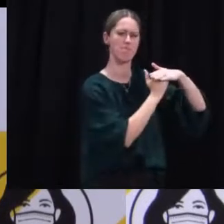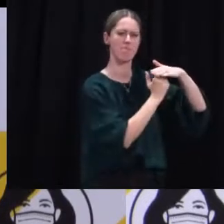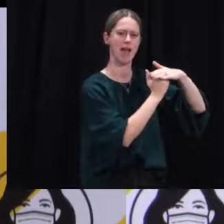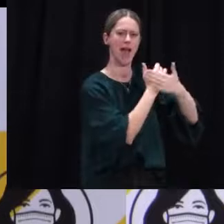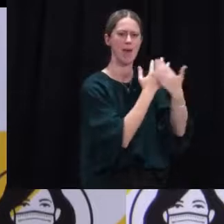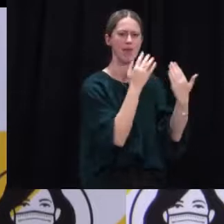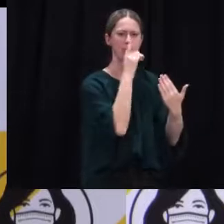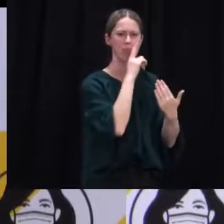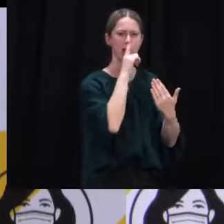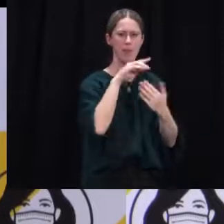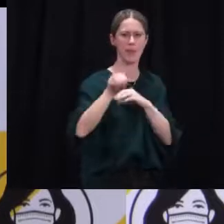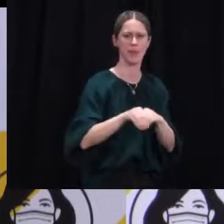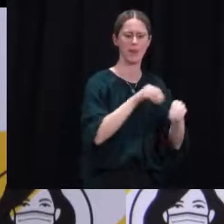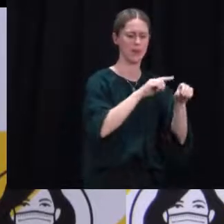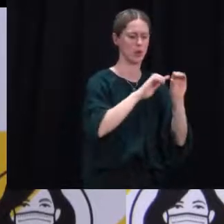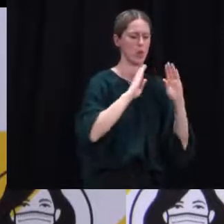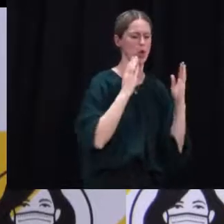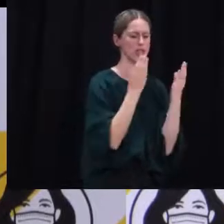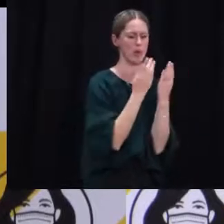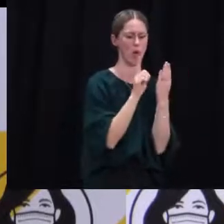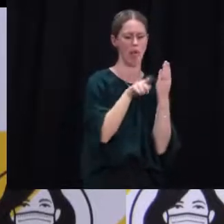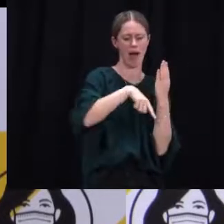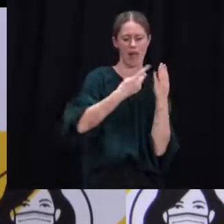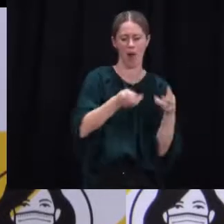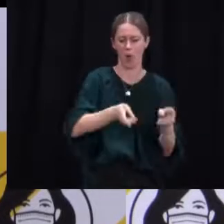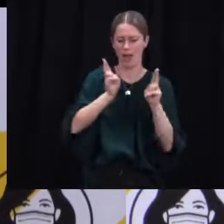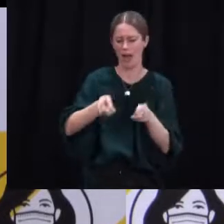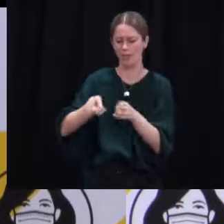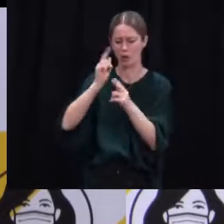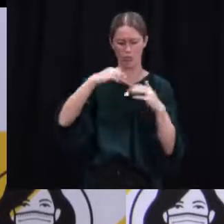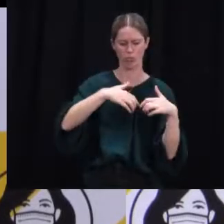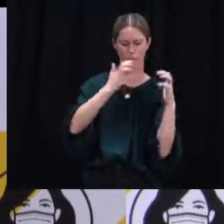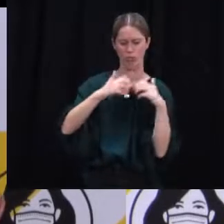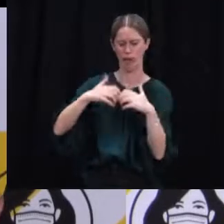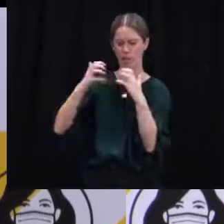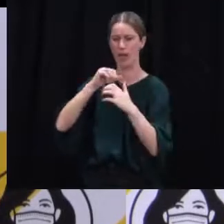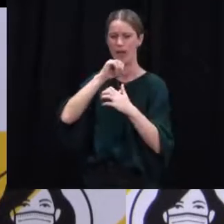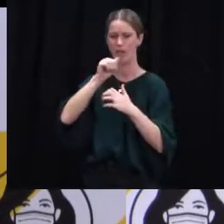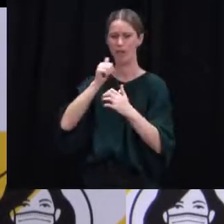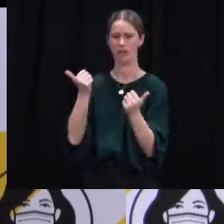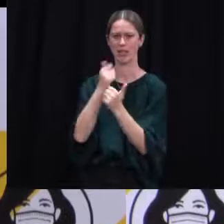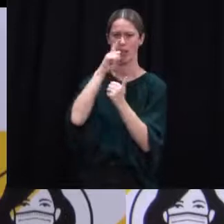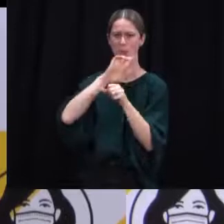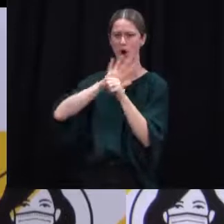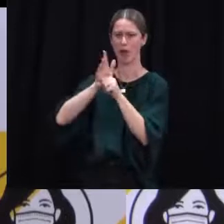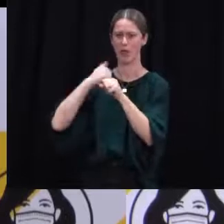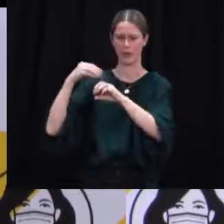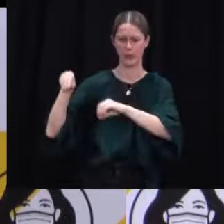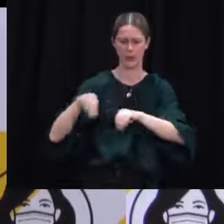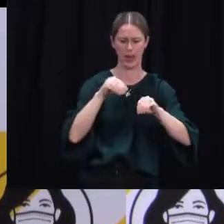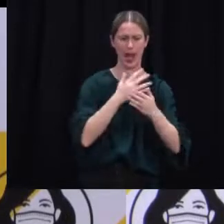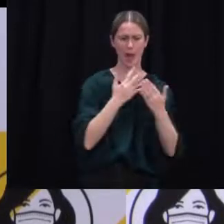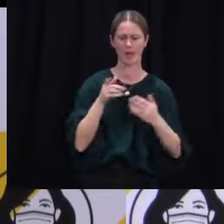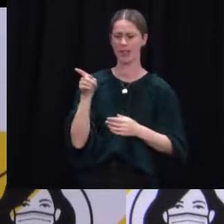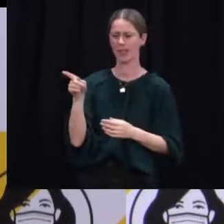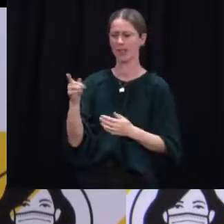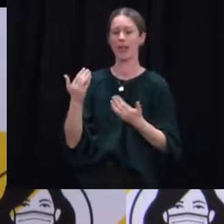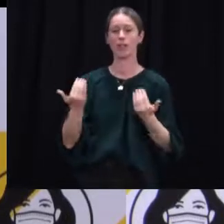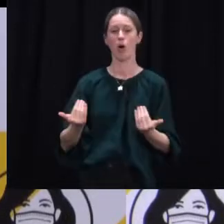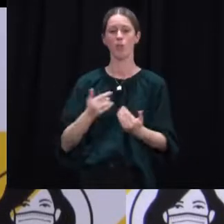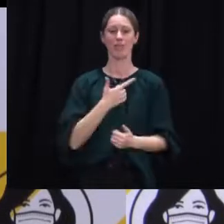park, places in the jet park? And what is the maximum kind of capacity of quarantine facilities that could be stood up